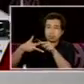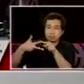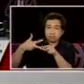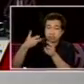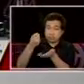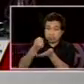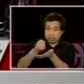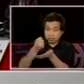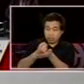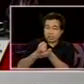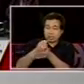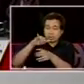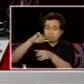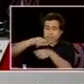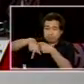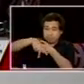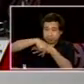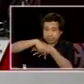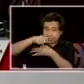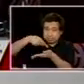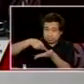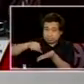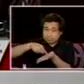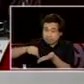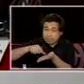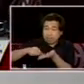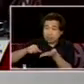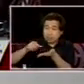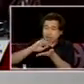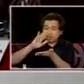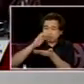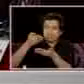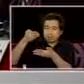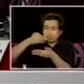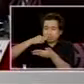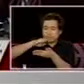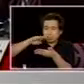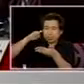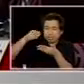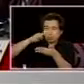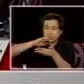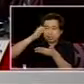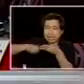Salary, longevity pay, and year-end bonus and cash gift.